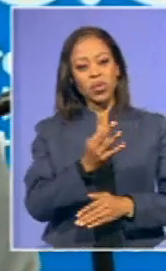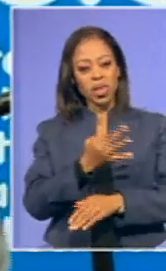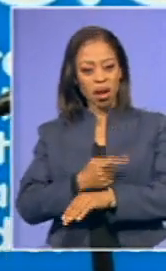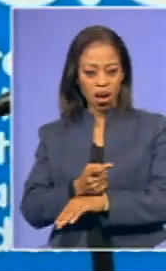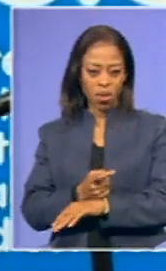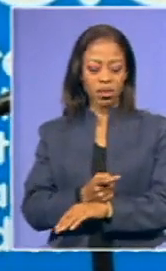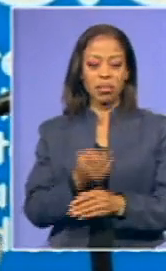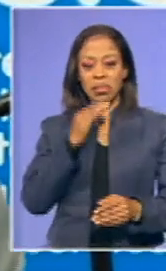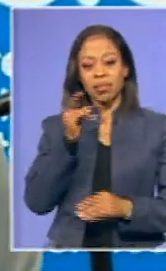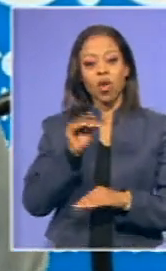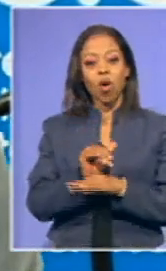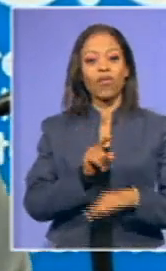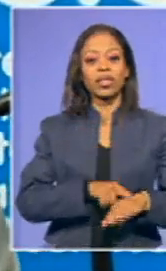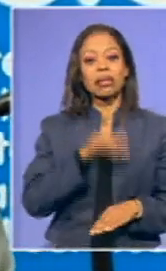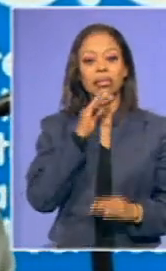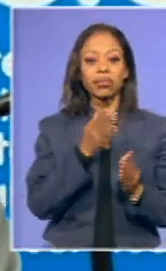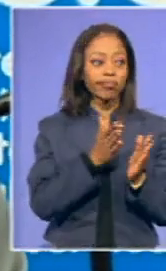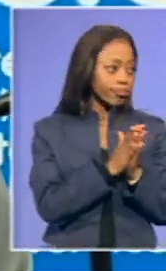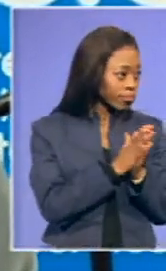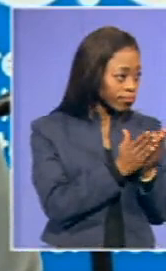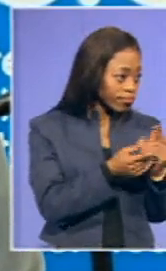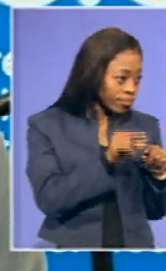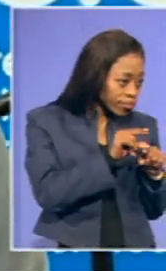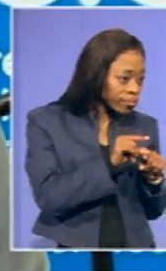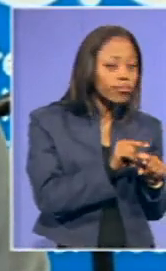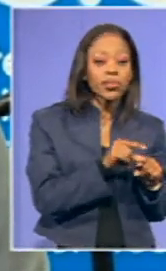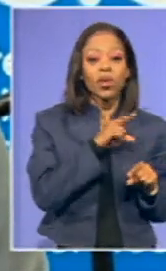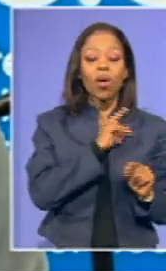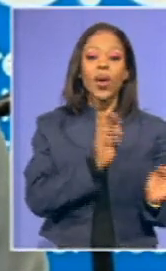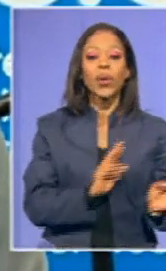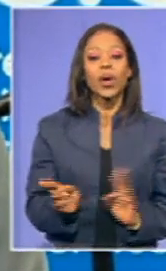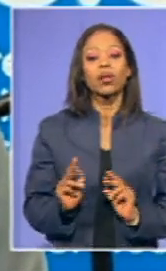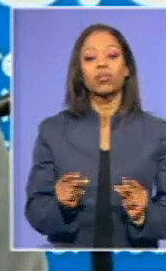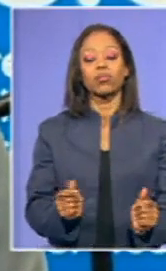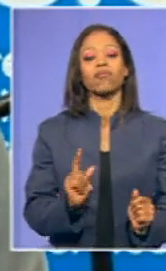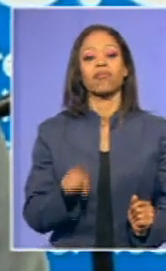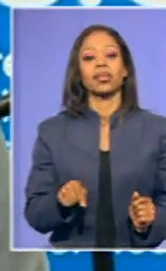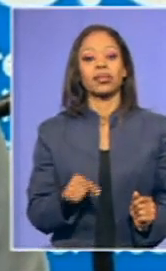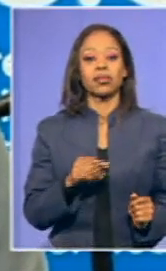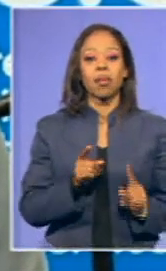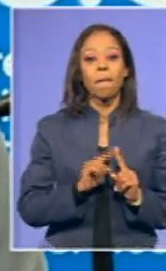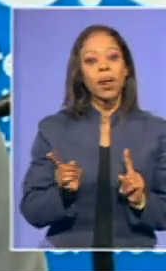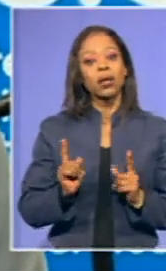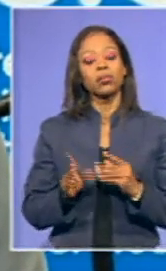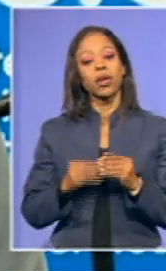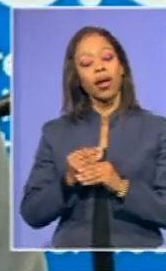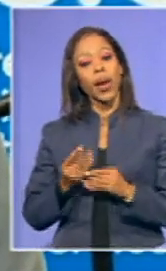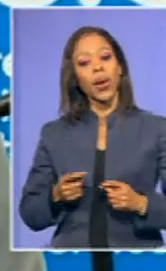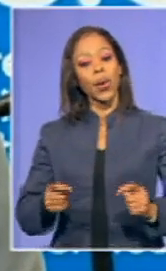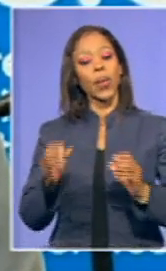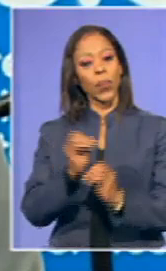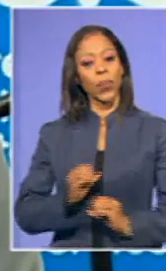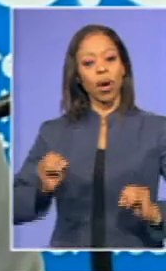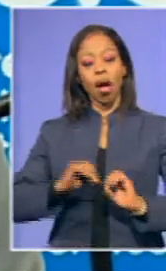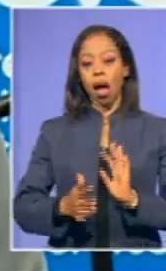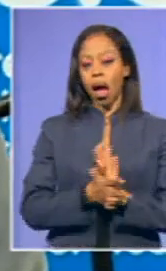that could be something that we might ask for because we want it to be ready sooner. We don't have the additional cost. We have not even approved